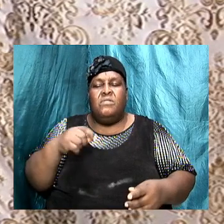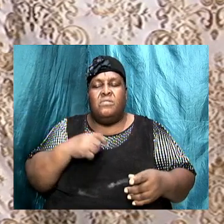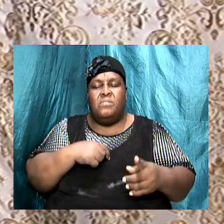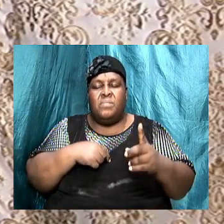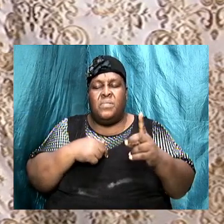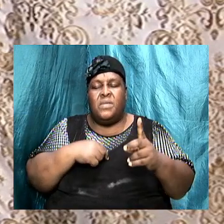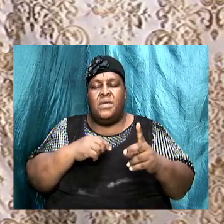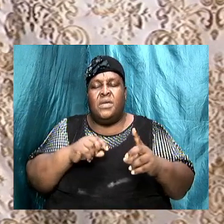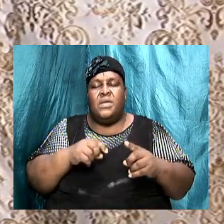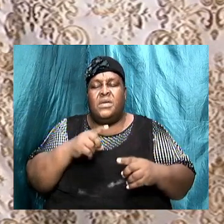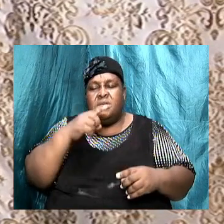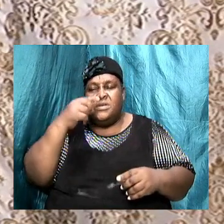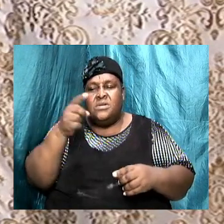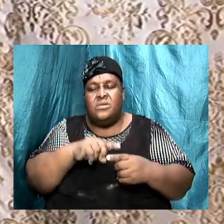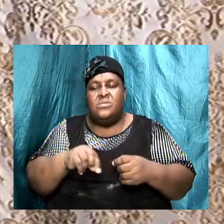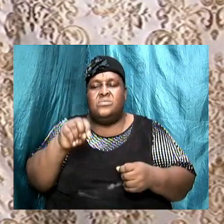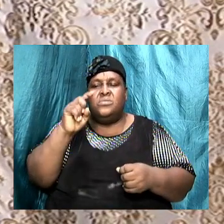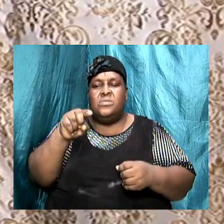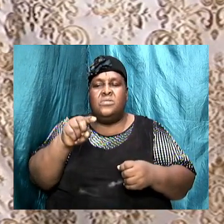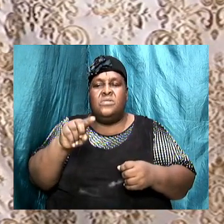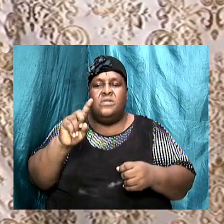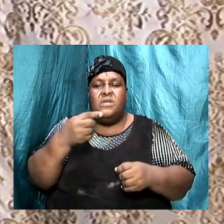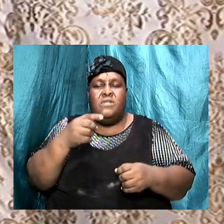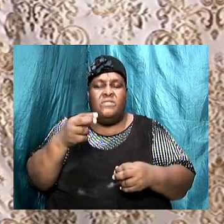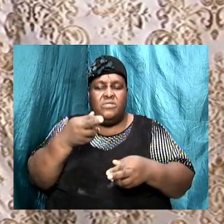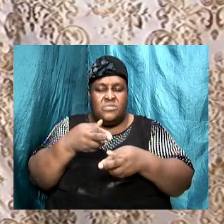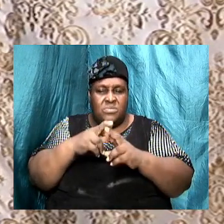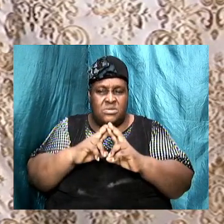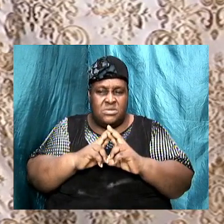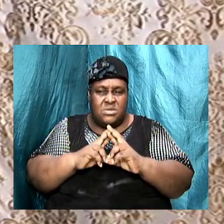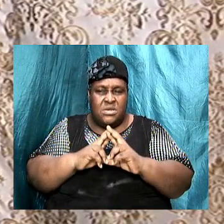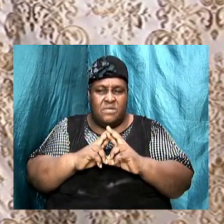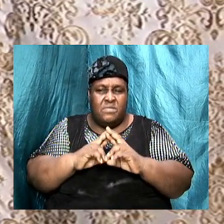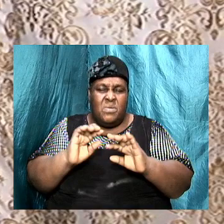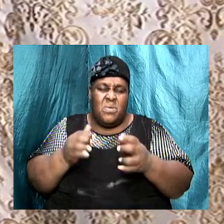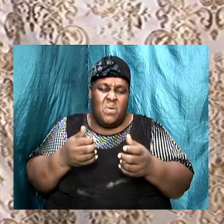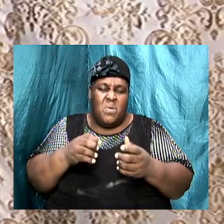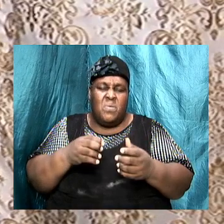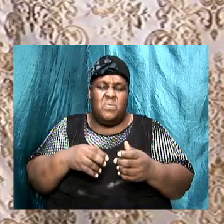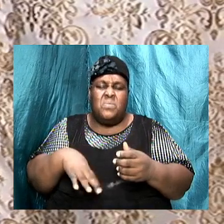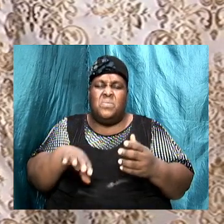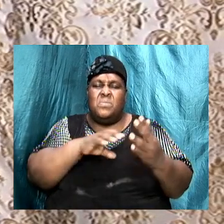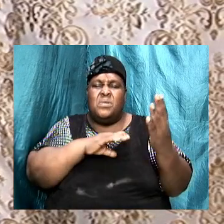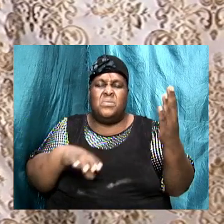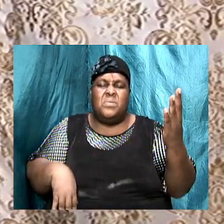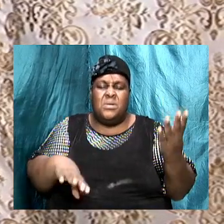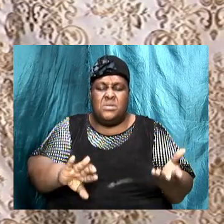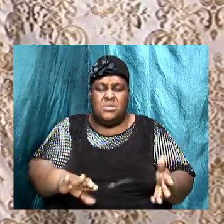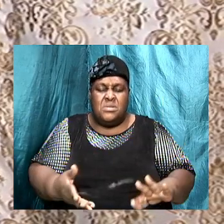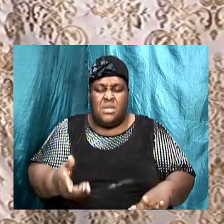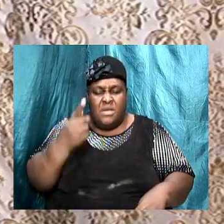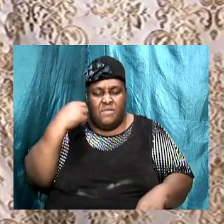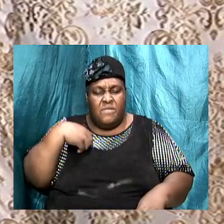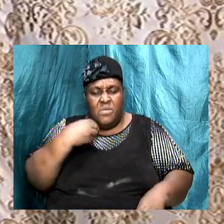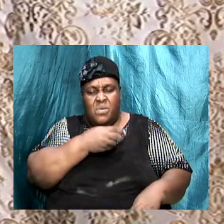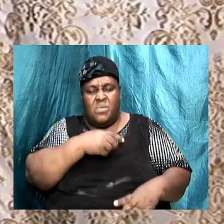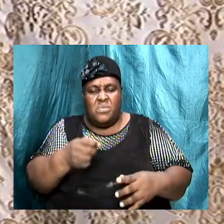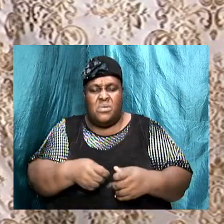first all that which I also received, how that Christ died for our sins